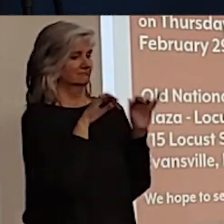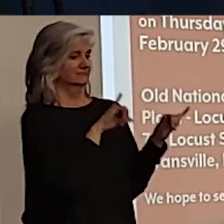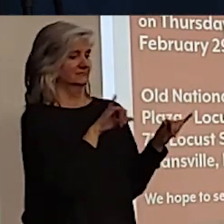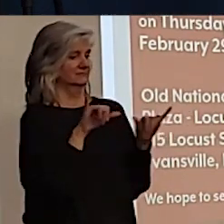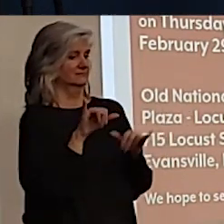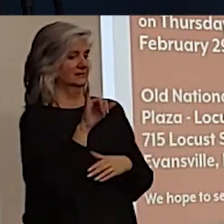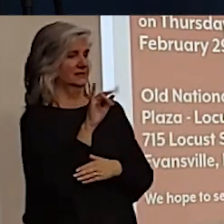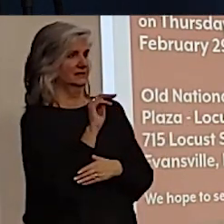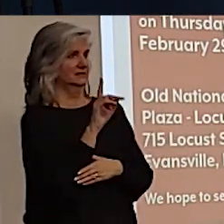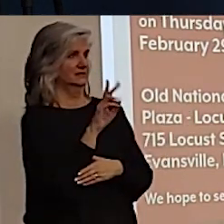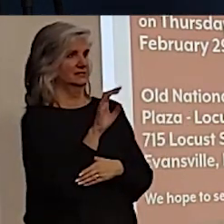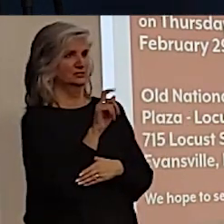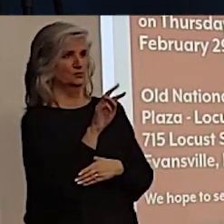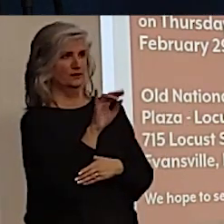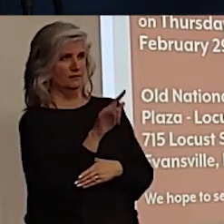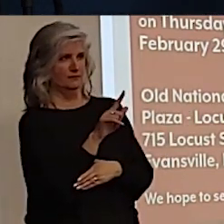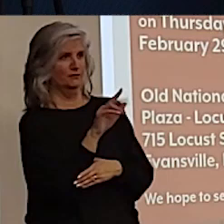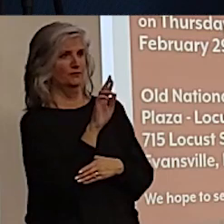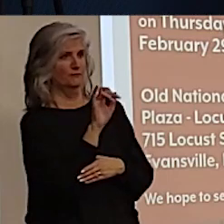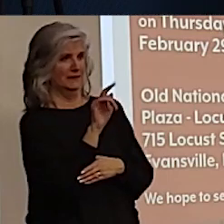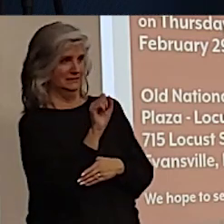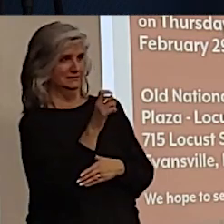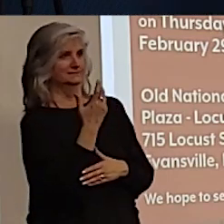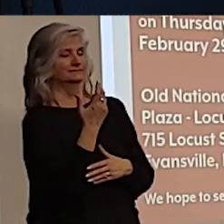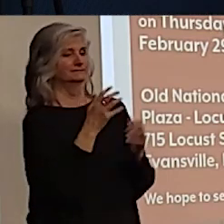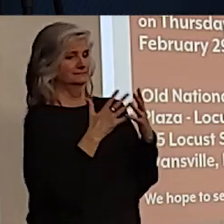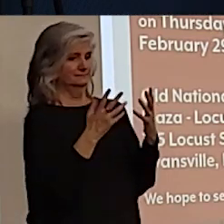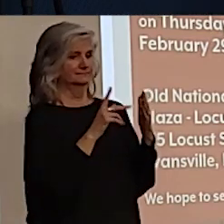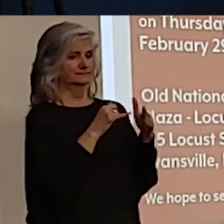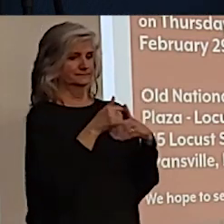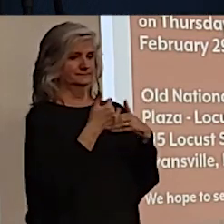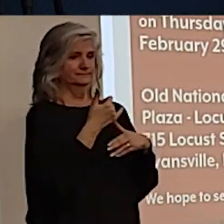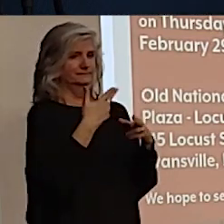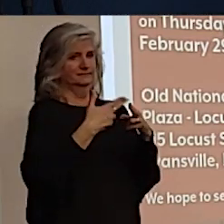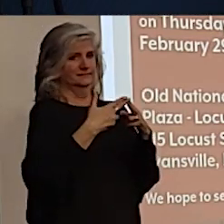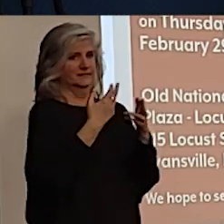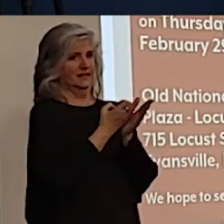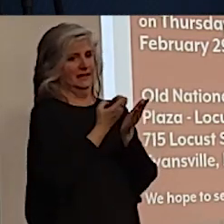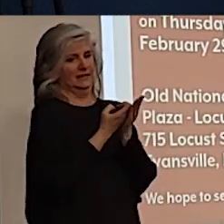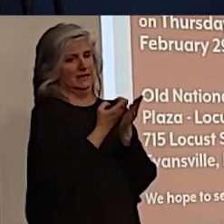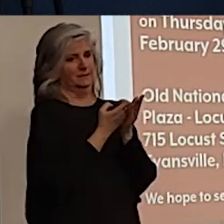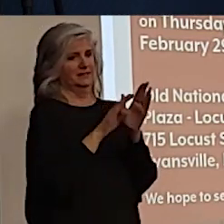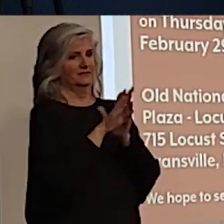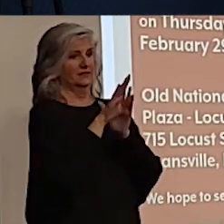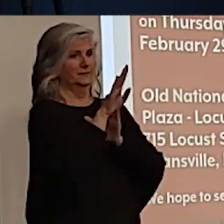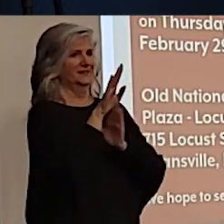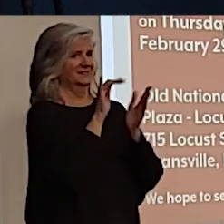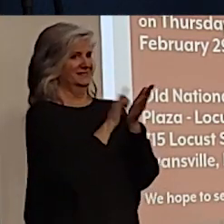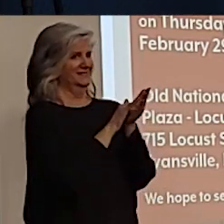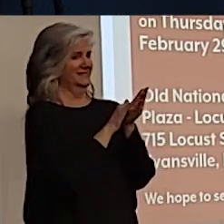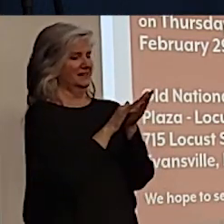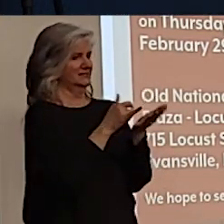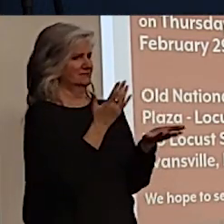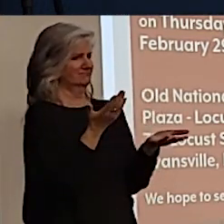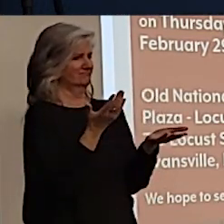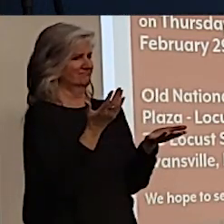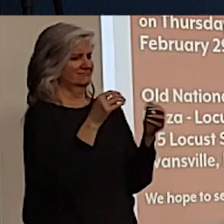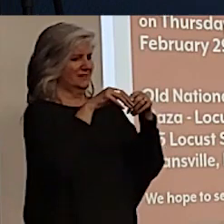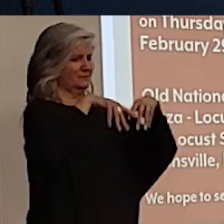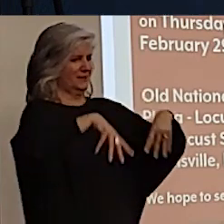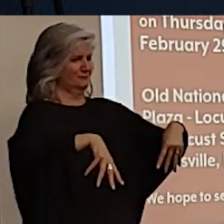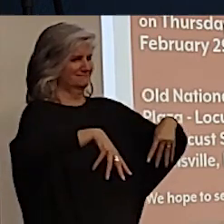industrial rates that Ben is talking about. A lot of these projects are in the name of economic development. Well, that's a top-down economic